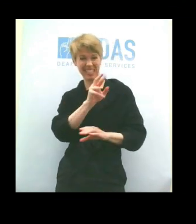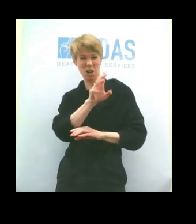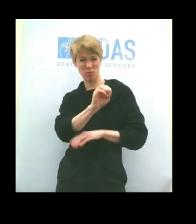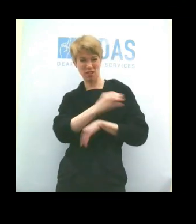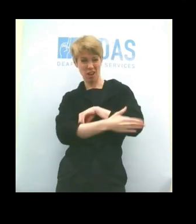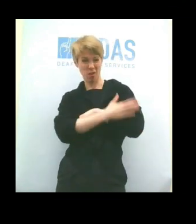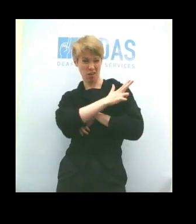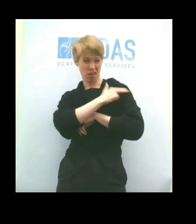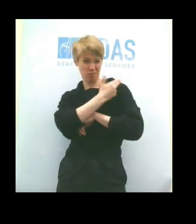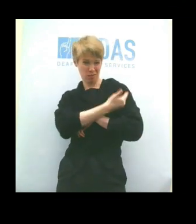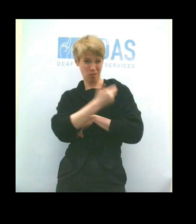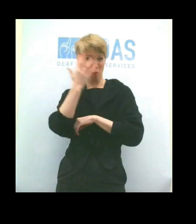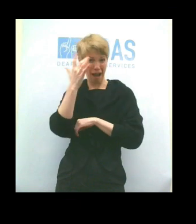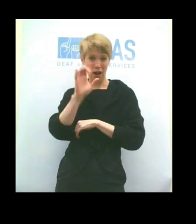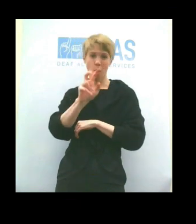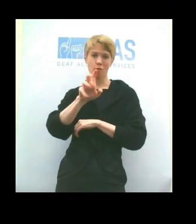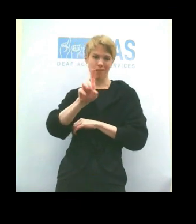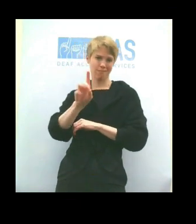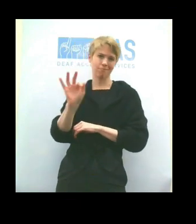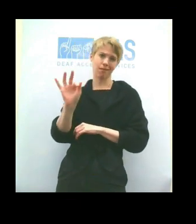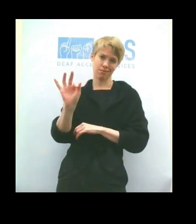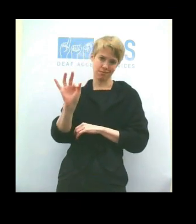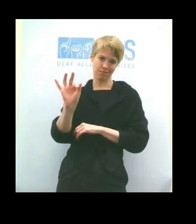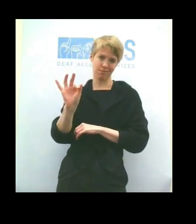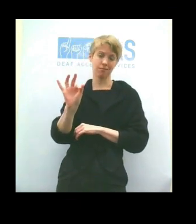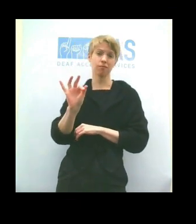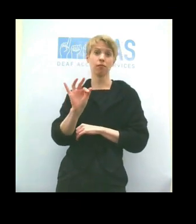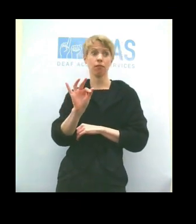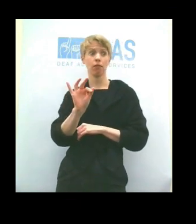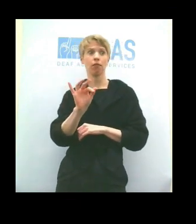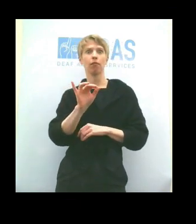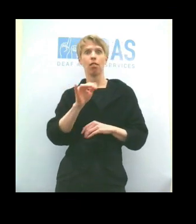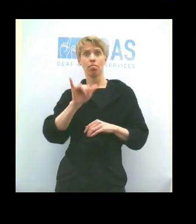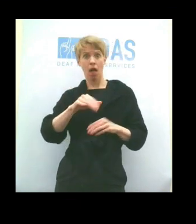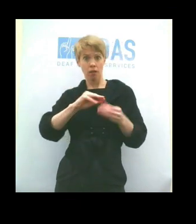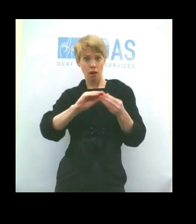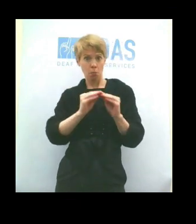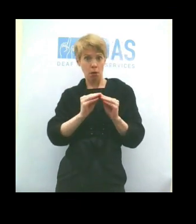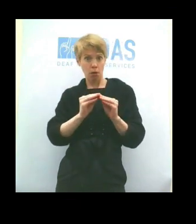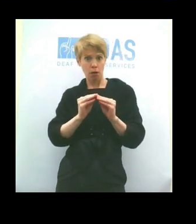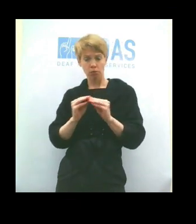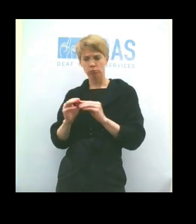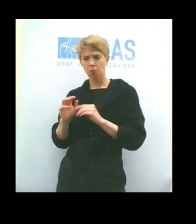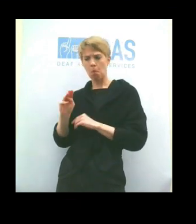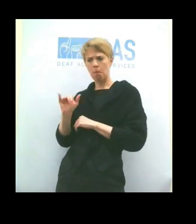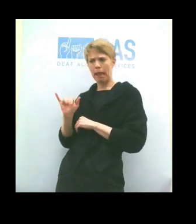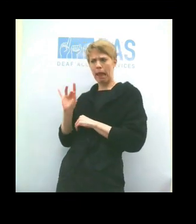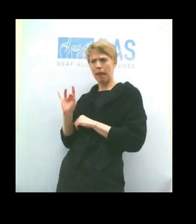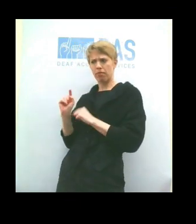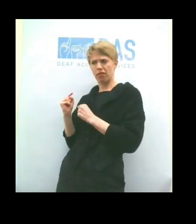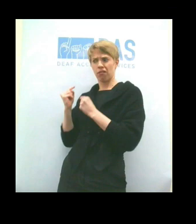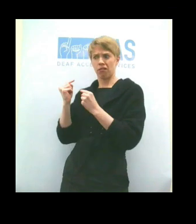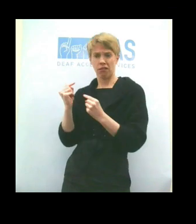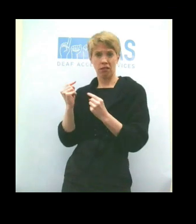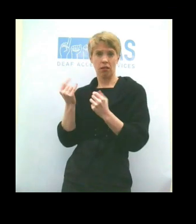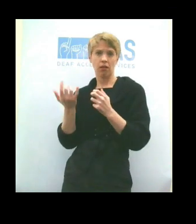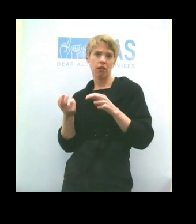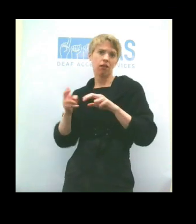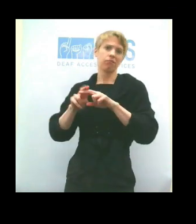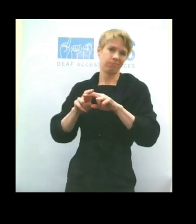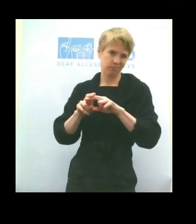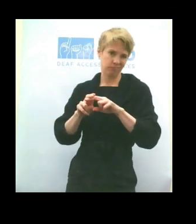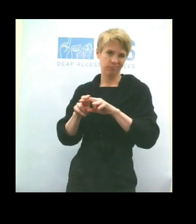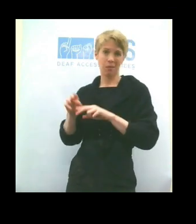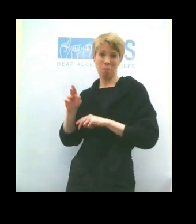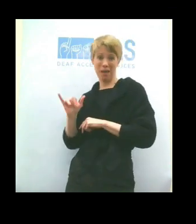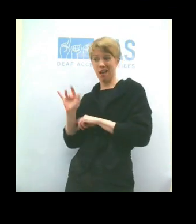COVID-19. This is an increase of since May 8th's low of 188. There were